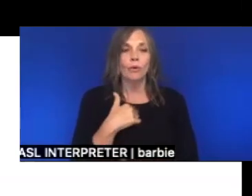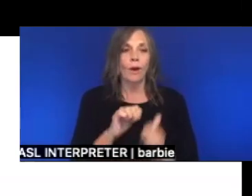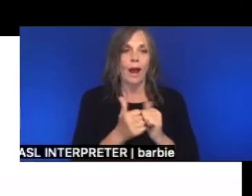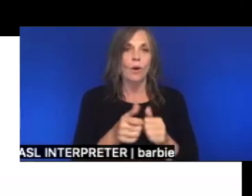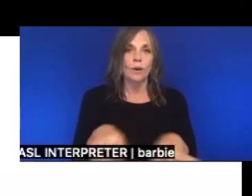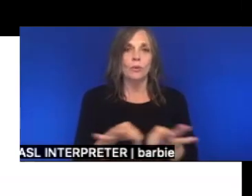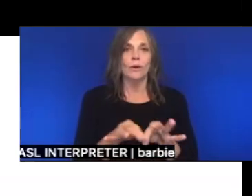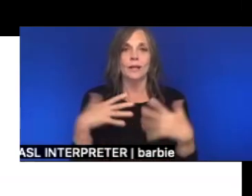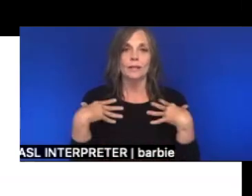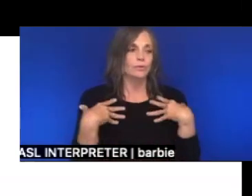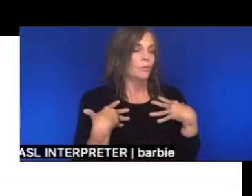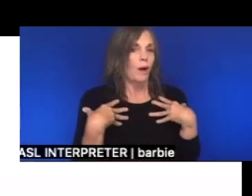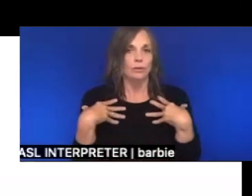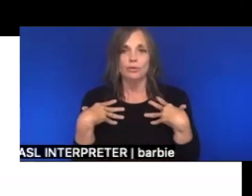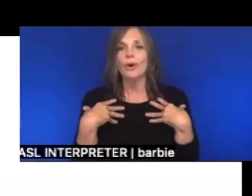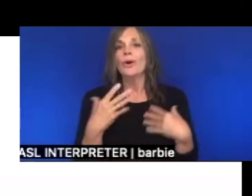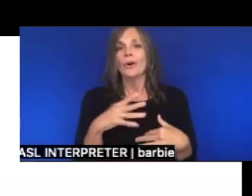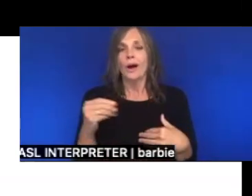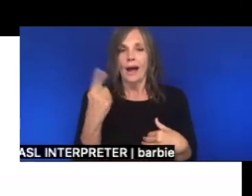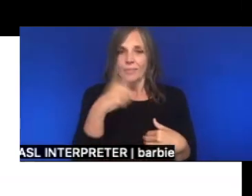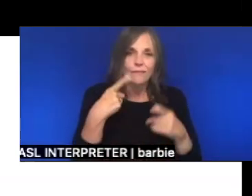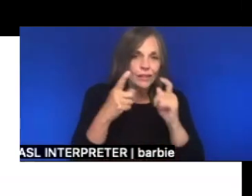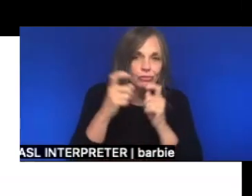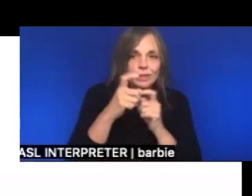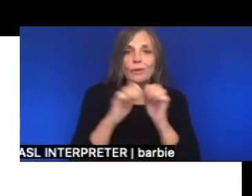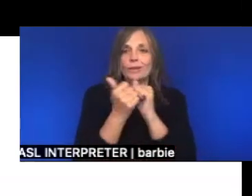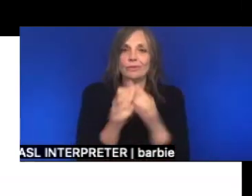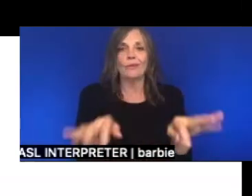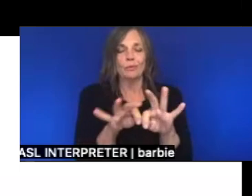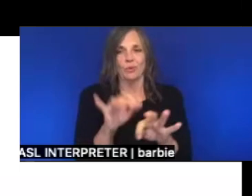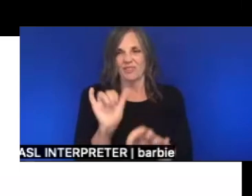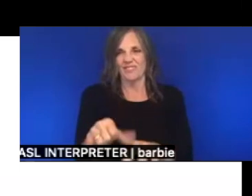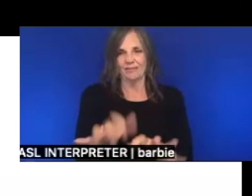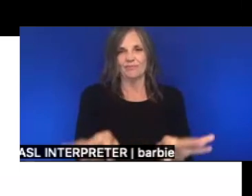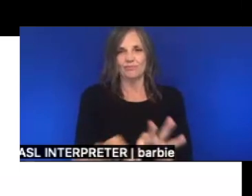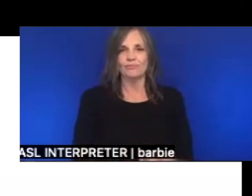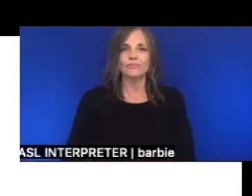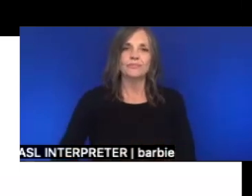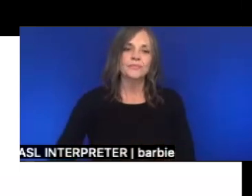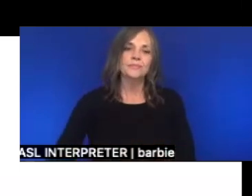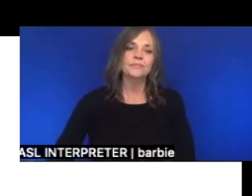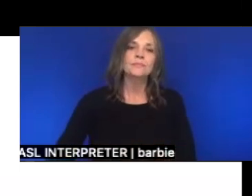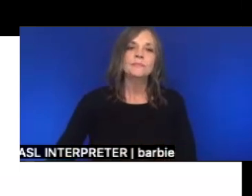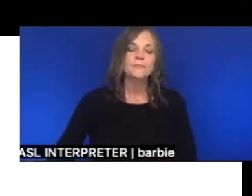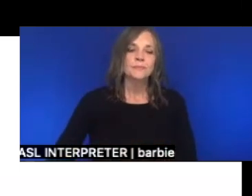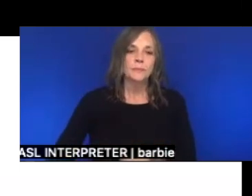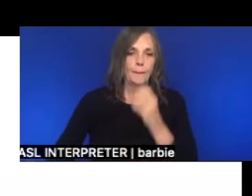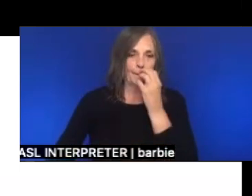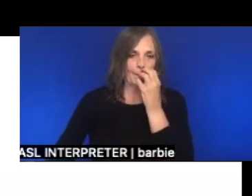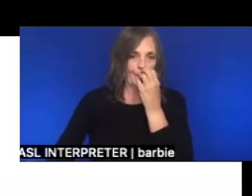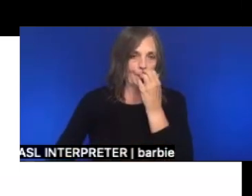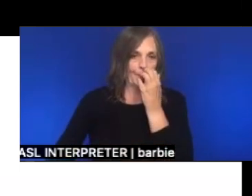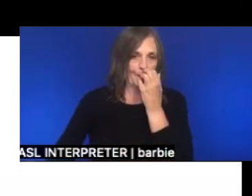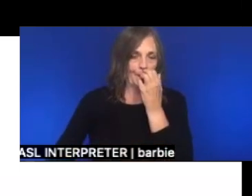is, the posture, the facial expressions, and so on. There are also some online resources and apps